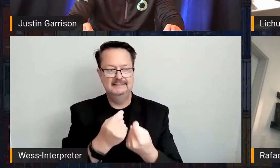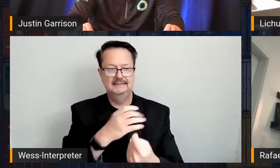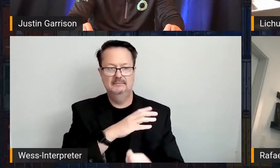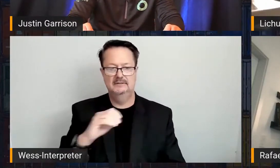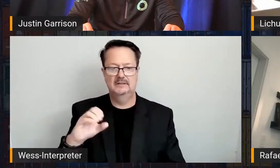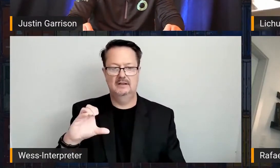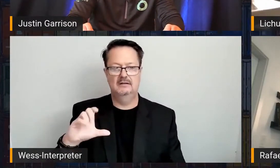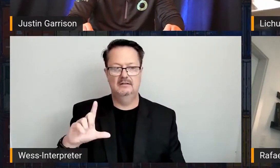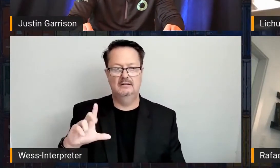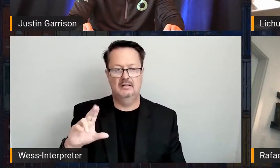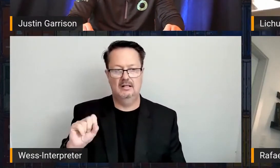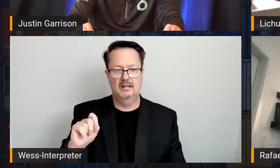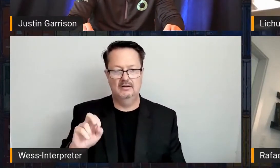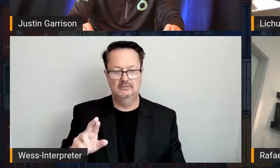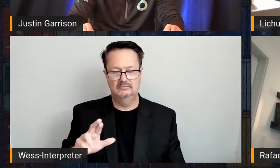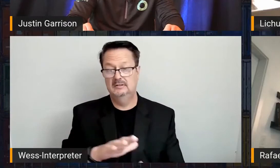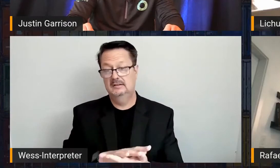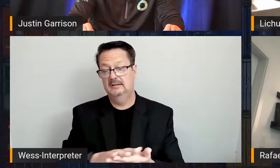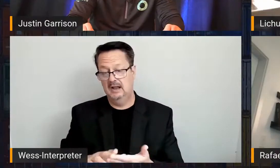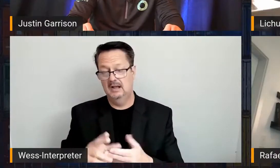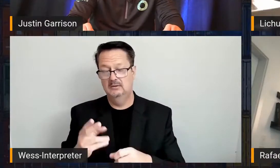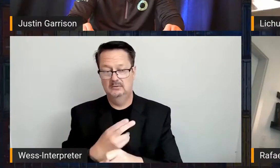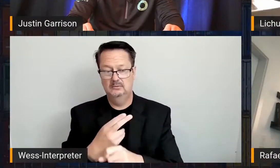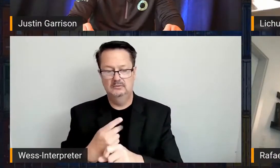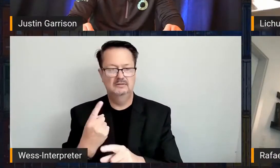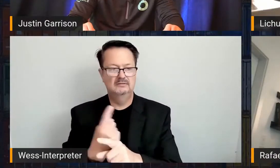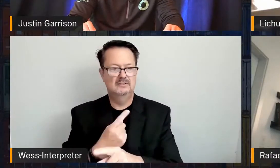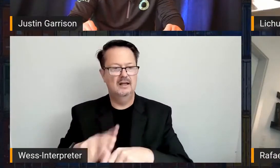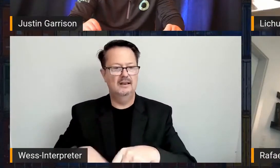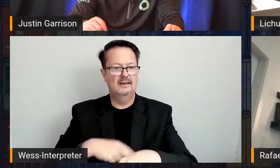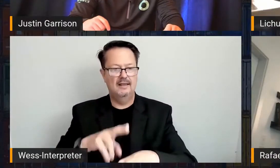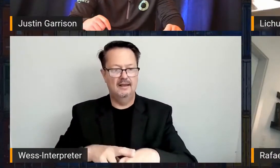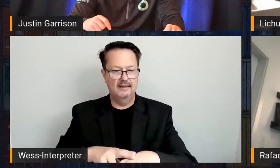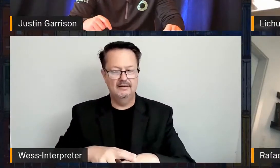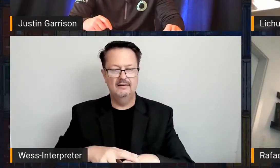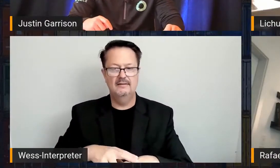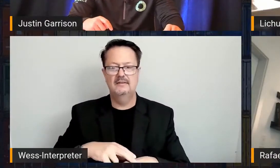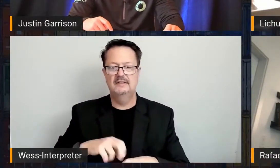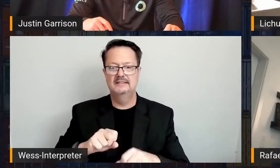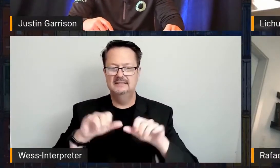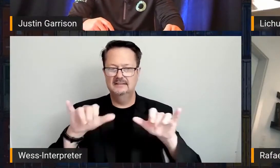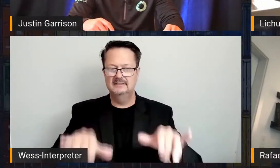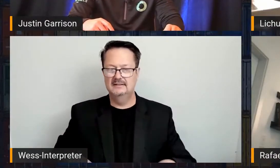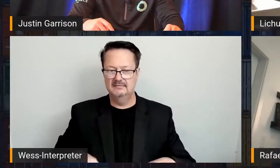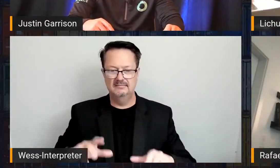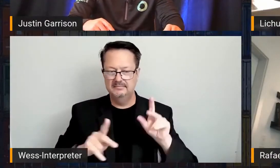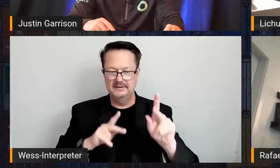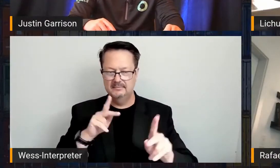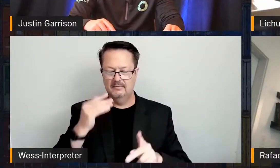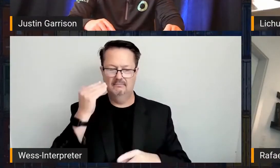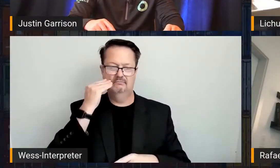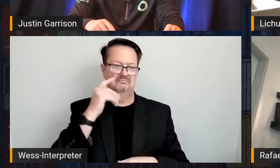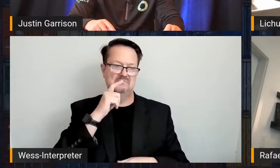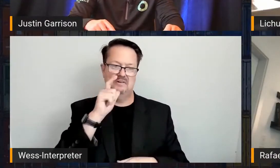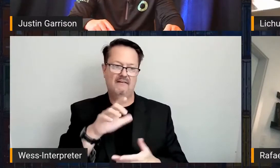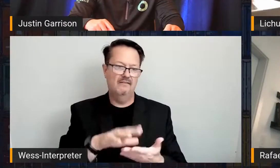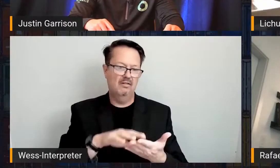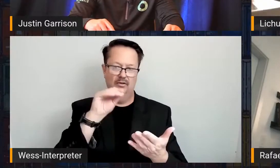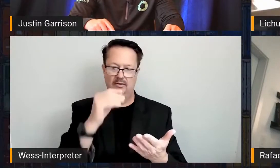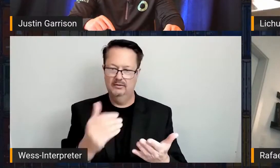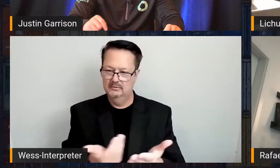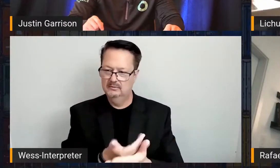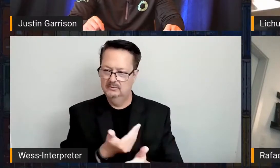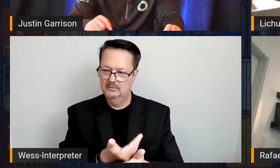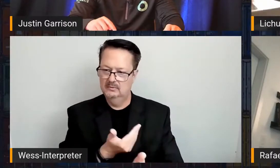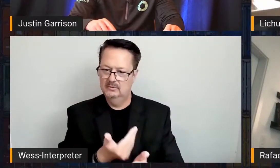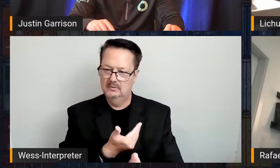using a native Kubernetes RBAC system, right? So people that are already familiar with it don't have to learn a new thing. So actually, I can go